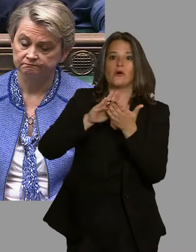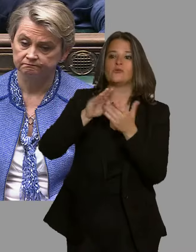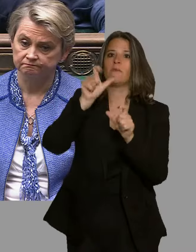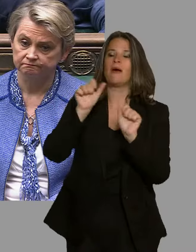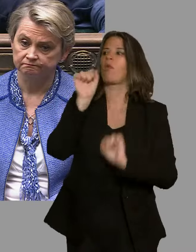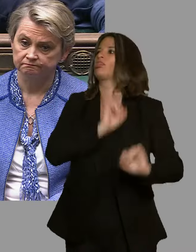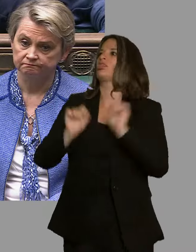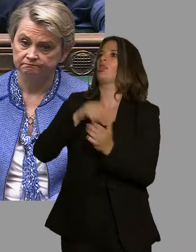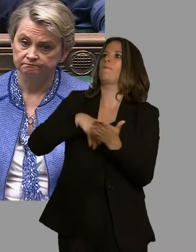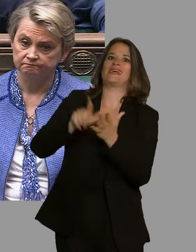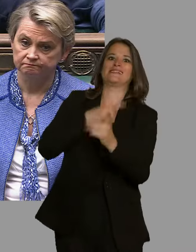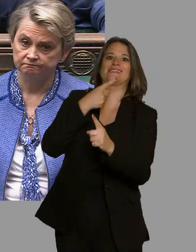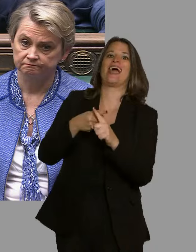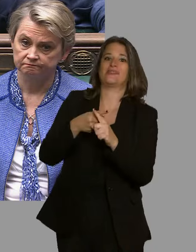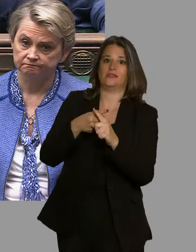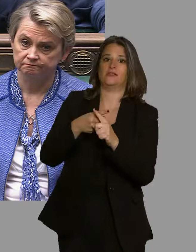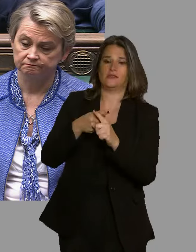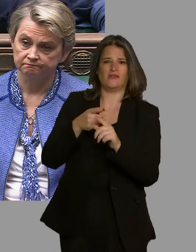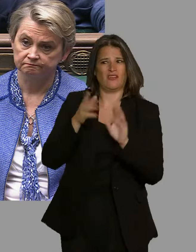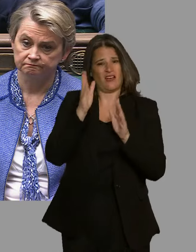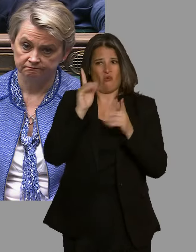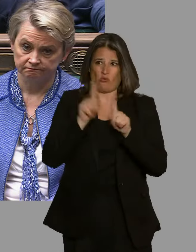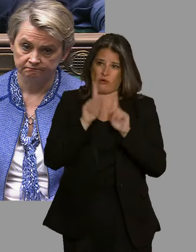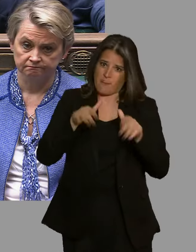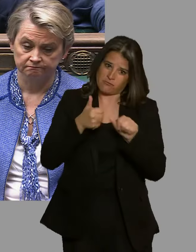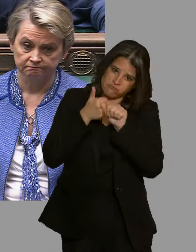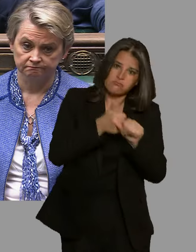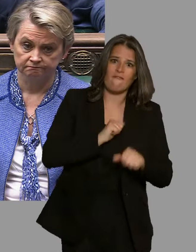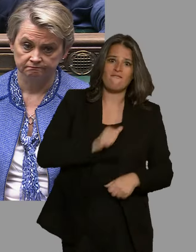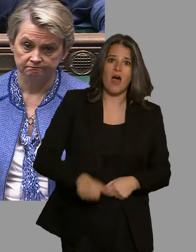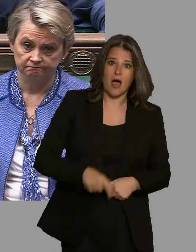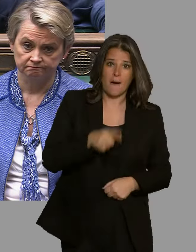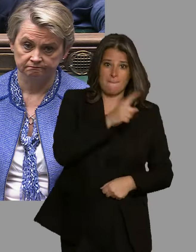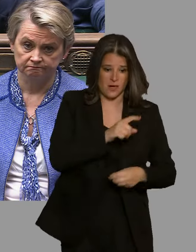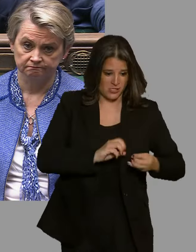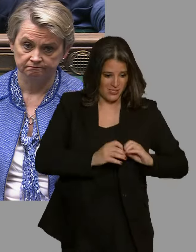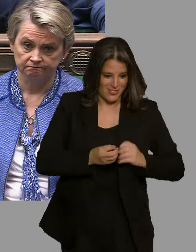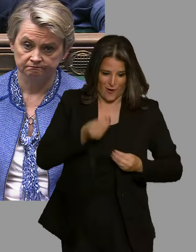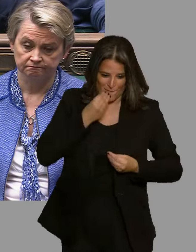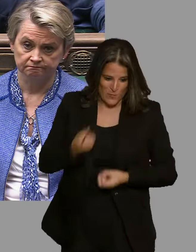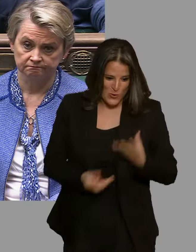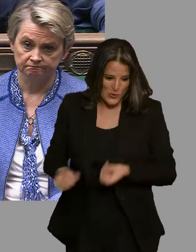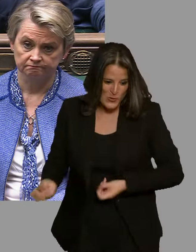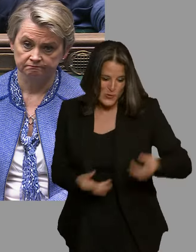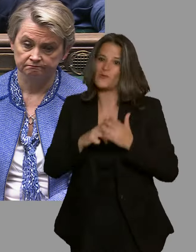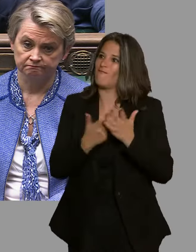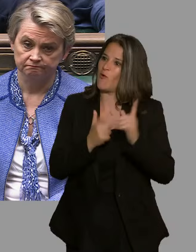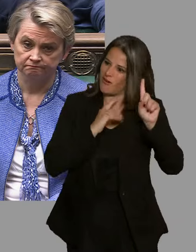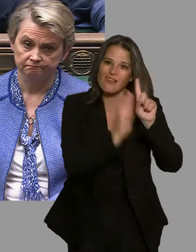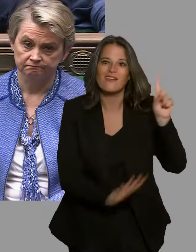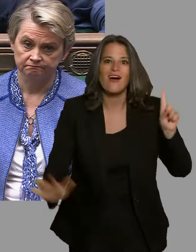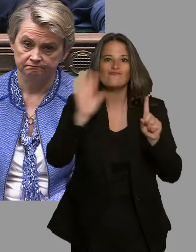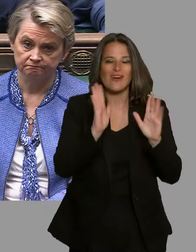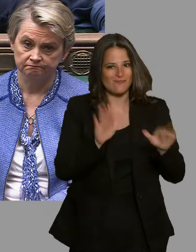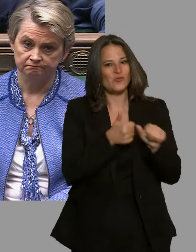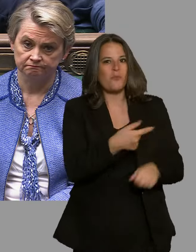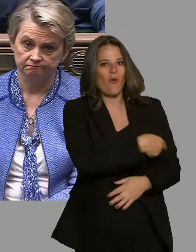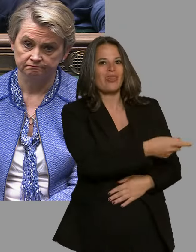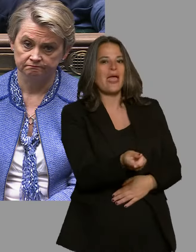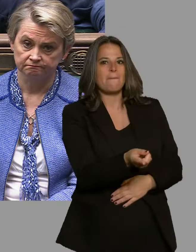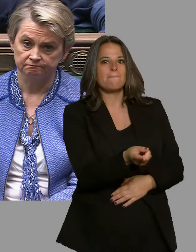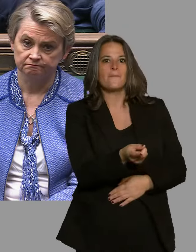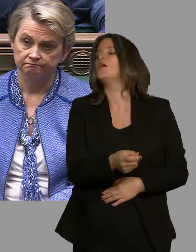tax, only on farmers of very, very high level. But he will also know the record amount of money we put in at the budget